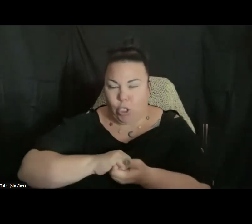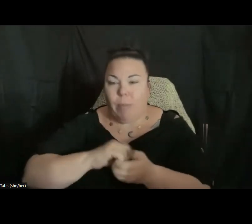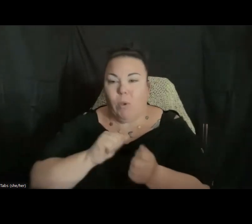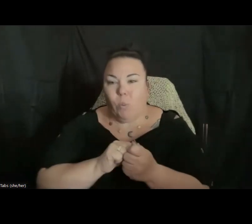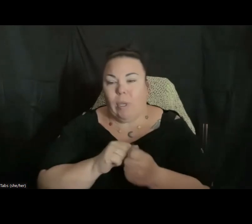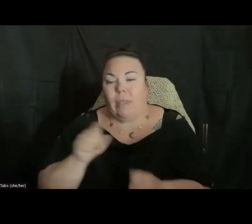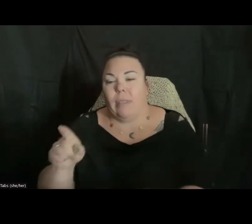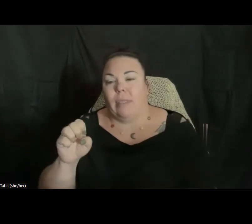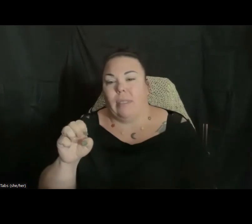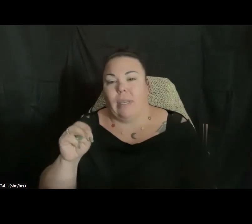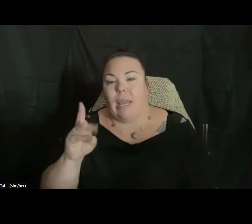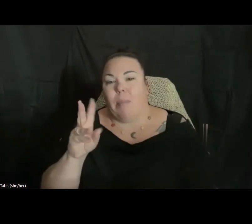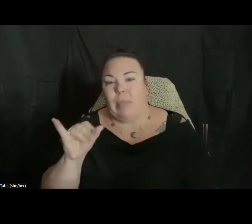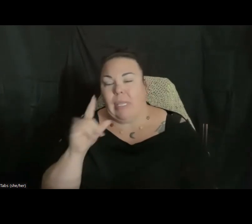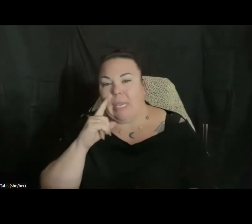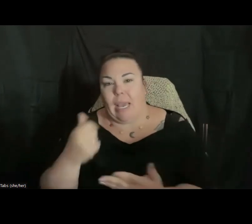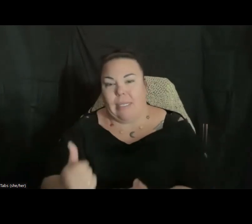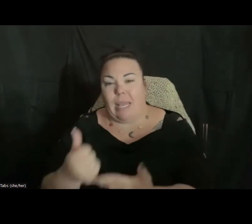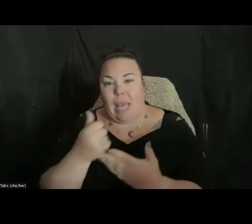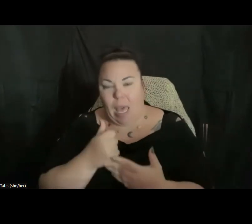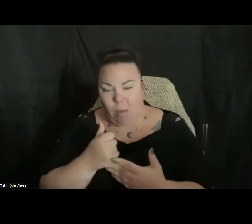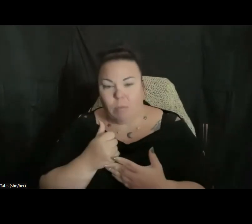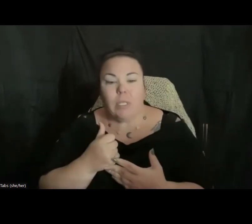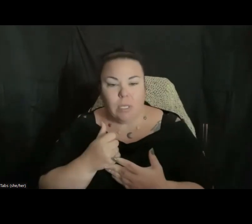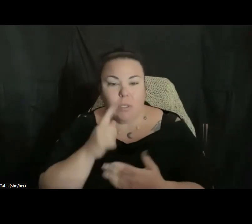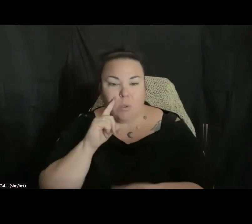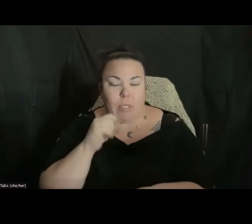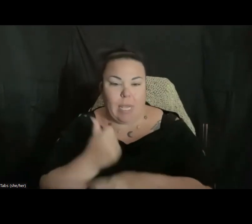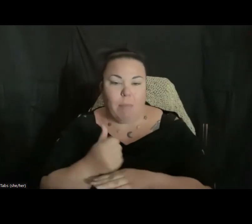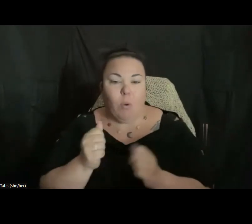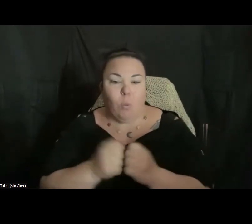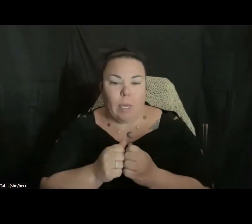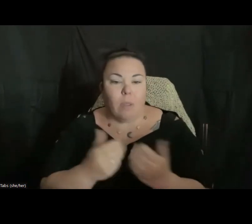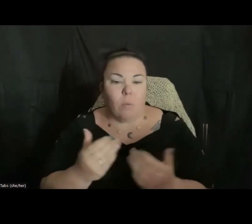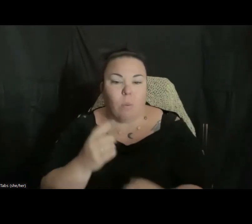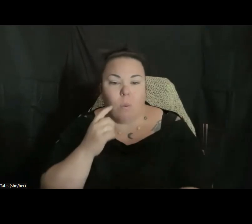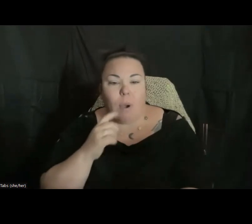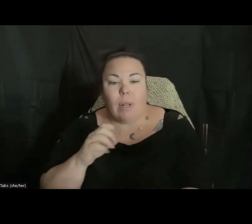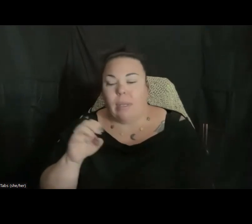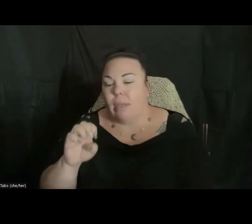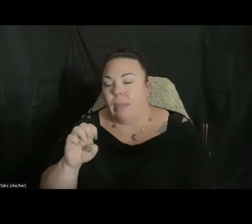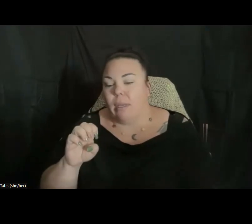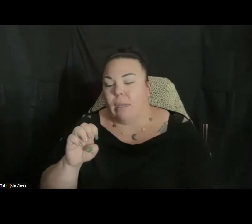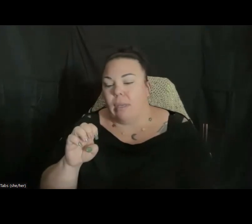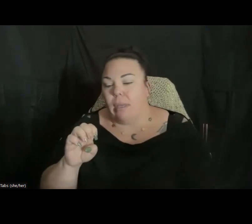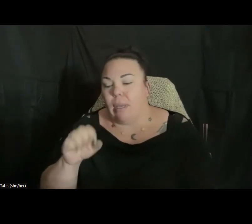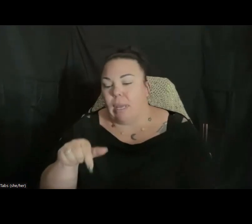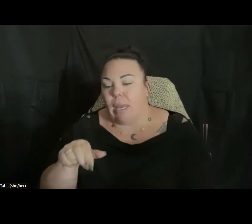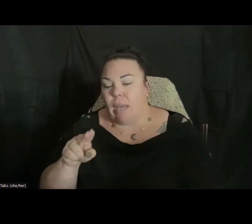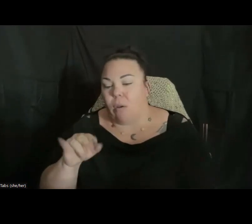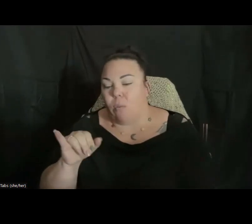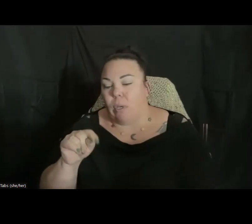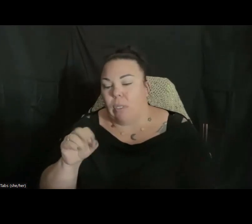helped us to create with Equitas. Equitas is a regional nonprofit health system